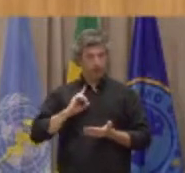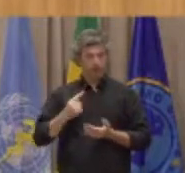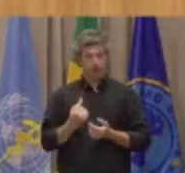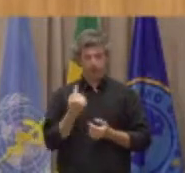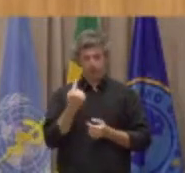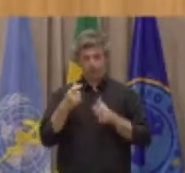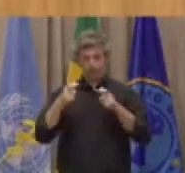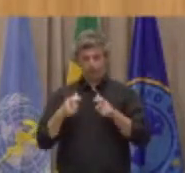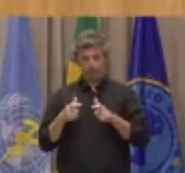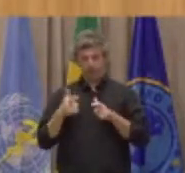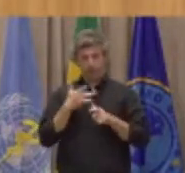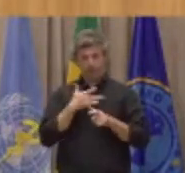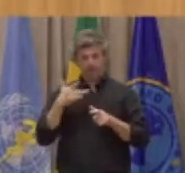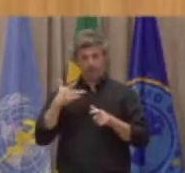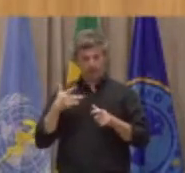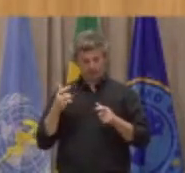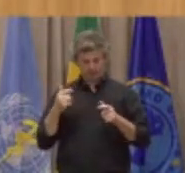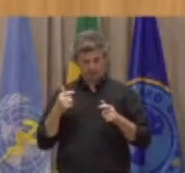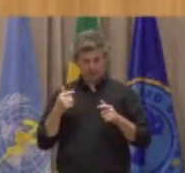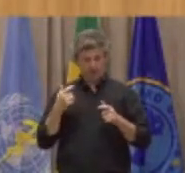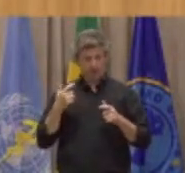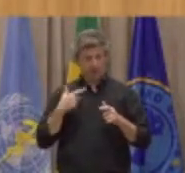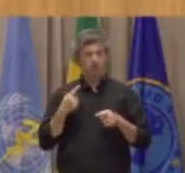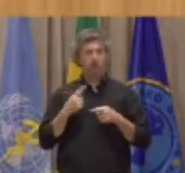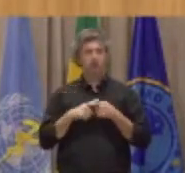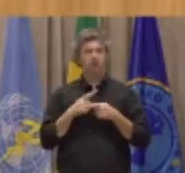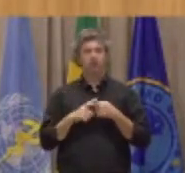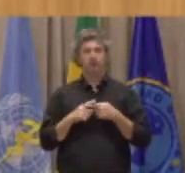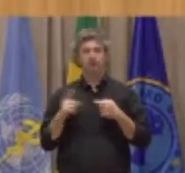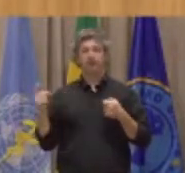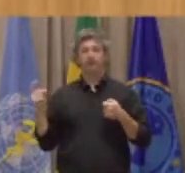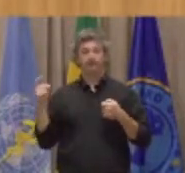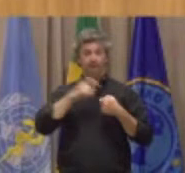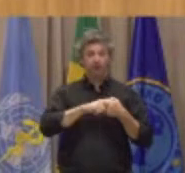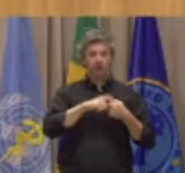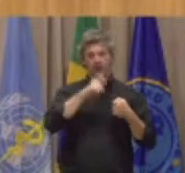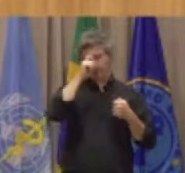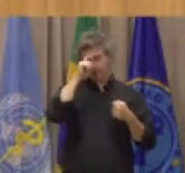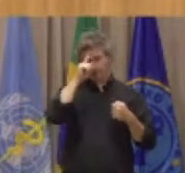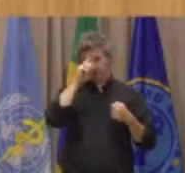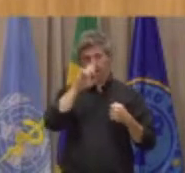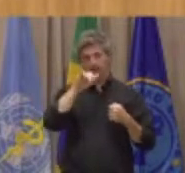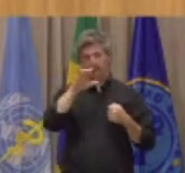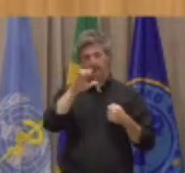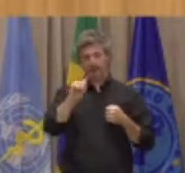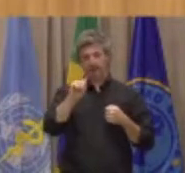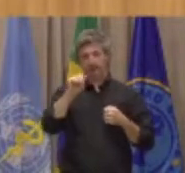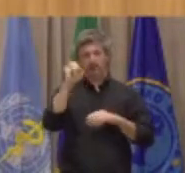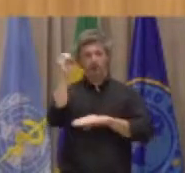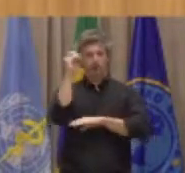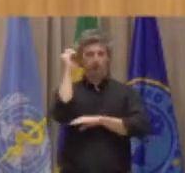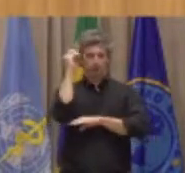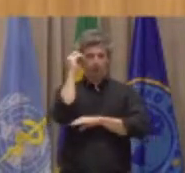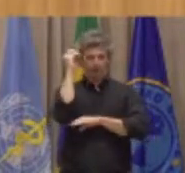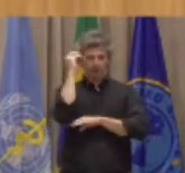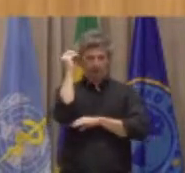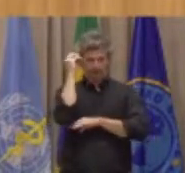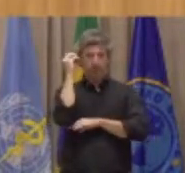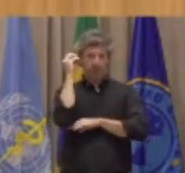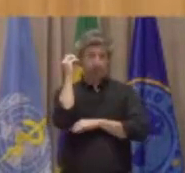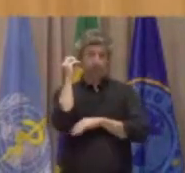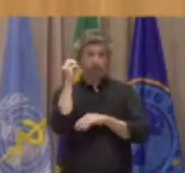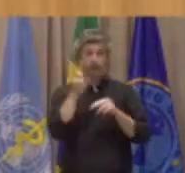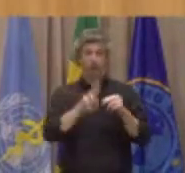a coordinator of one health unit, which is linked to the hospital from